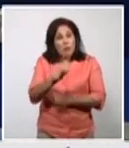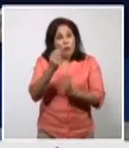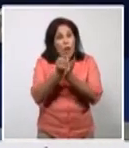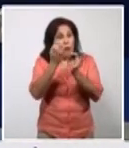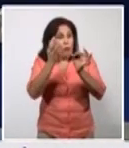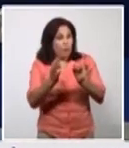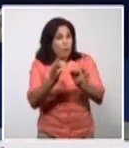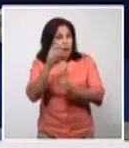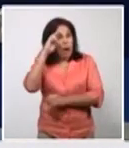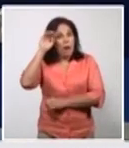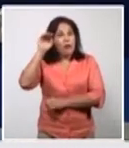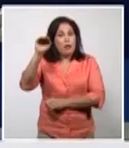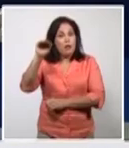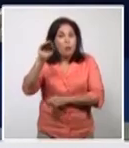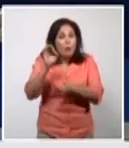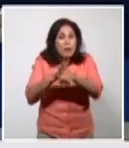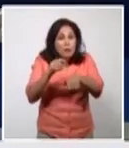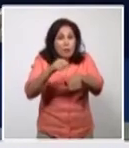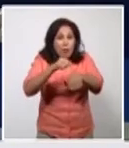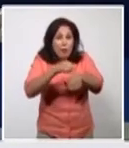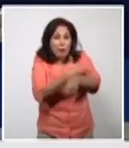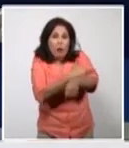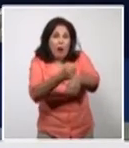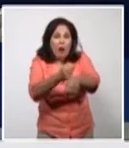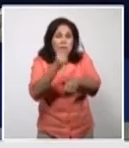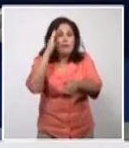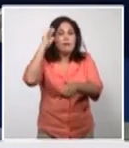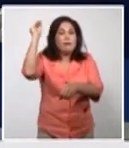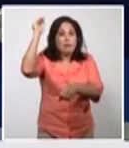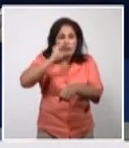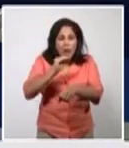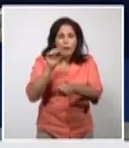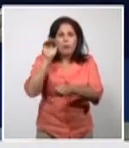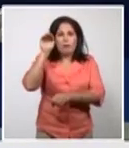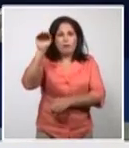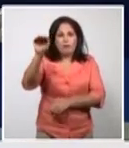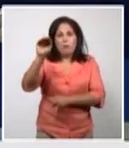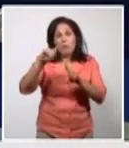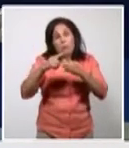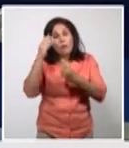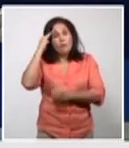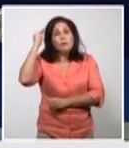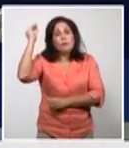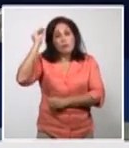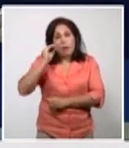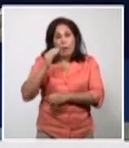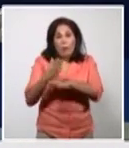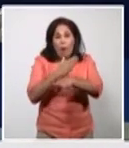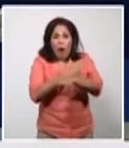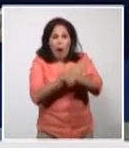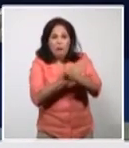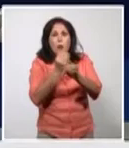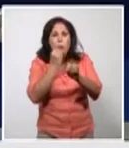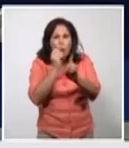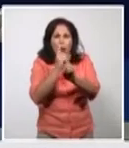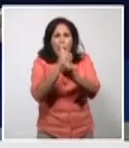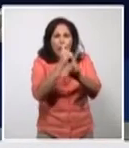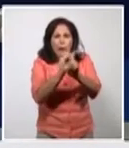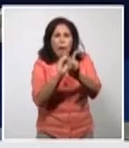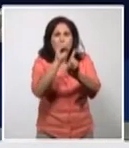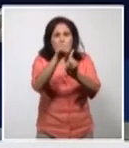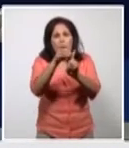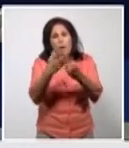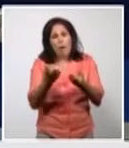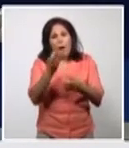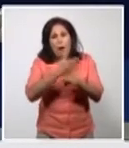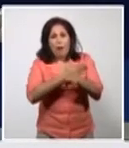And then we have to explain that the confirmed person is admitted from the moment they are studied. But